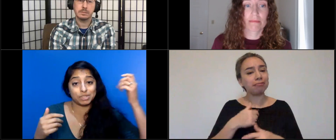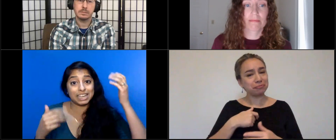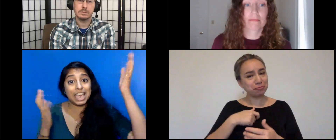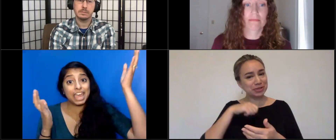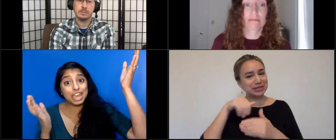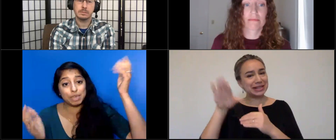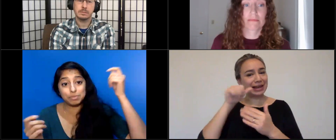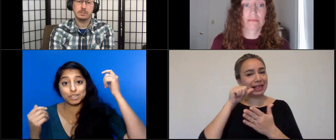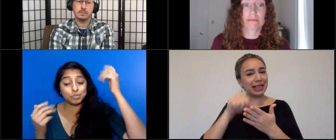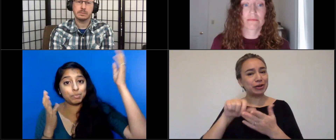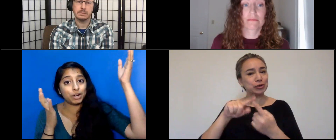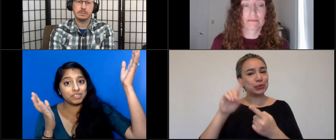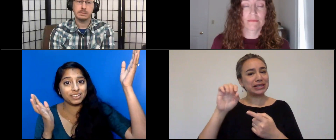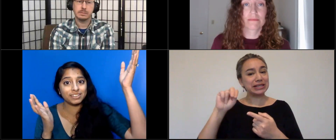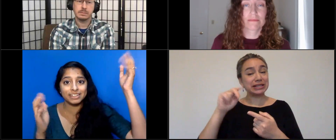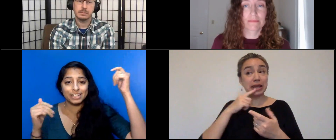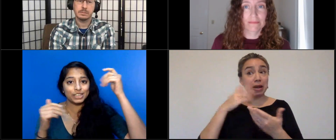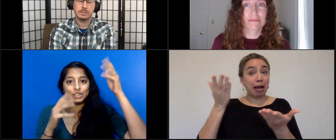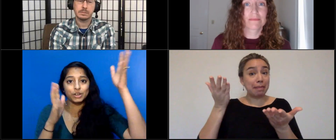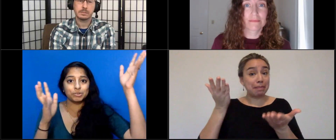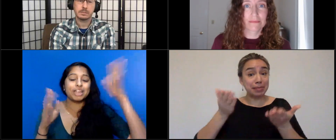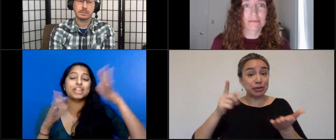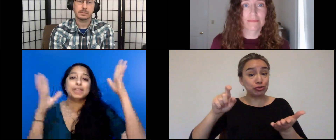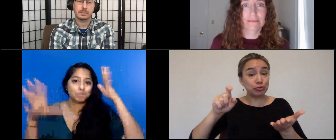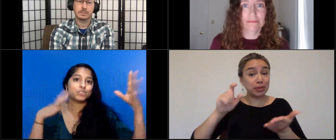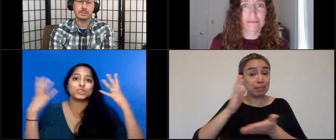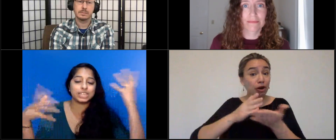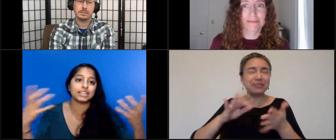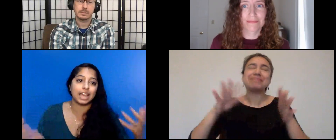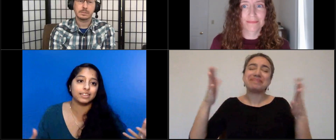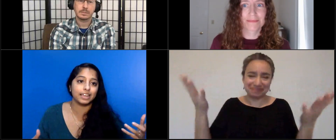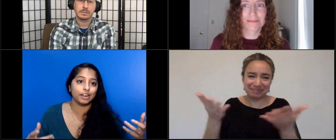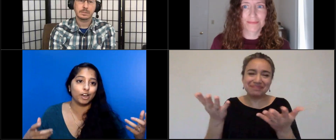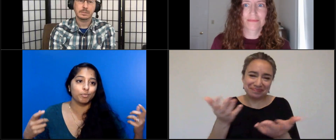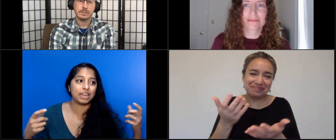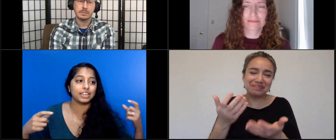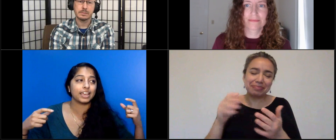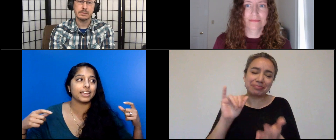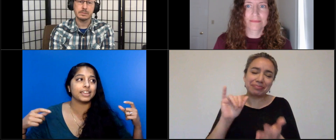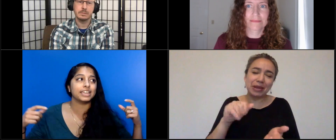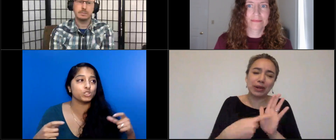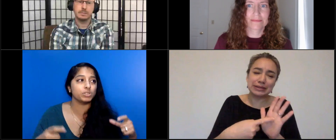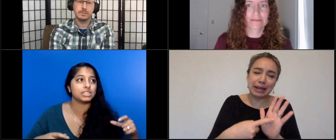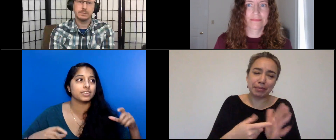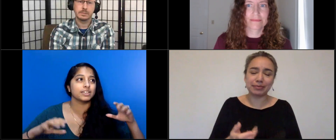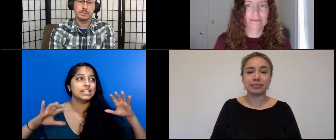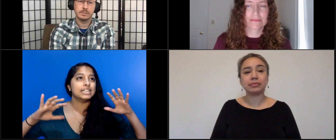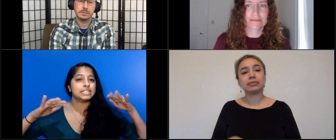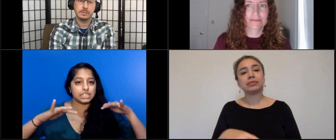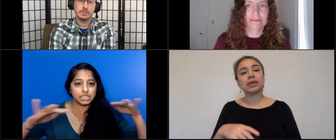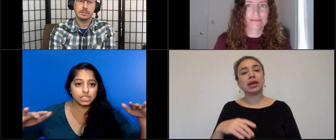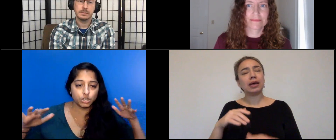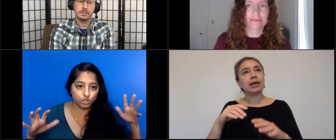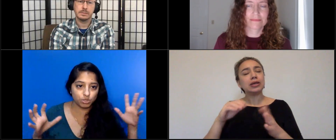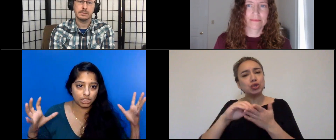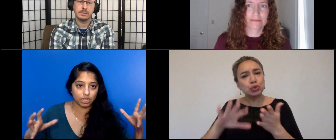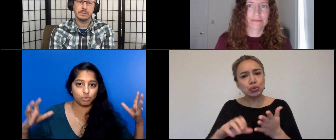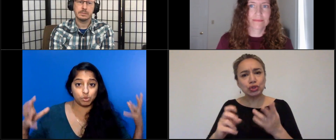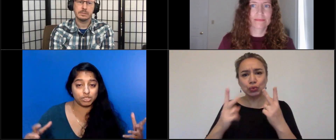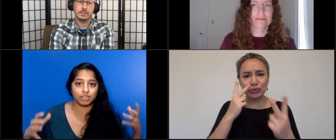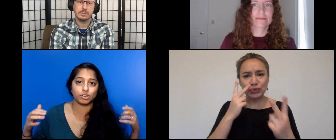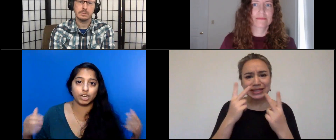dean and was like, hey, maybe this should be part of the, anyway, so there's things like that that I think getting students to see these